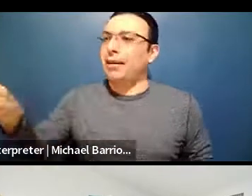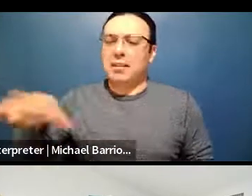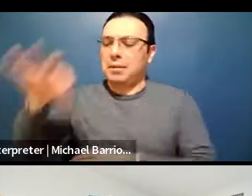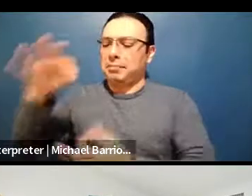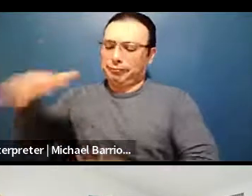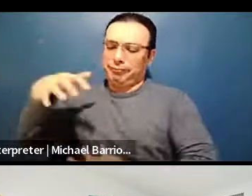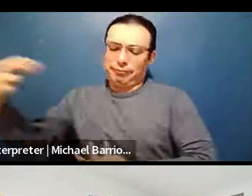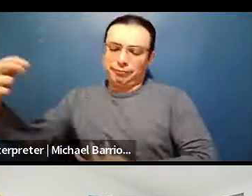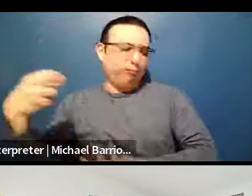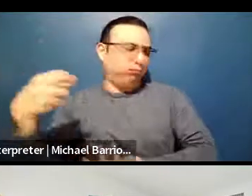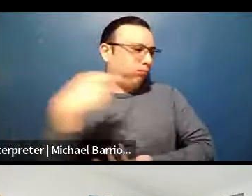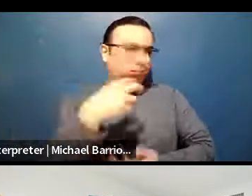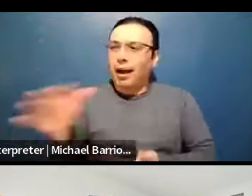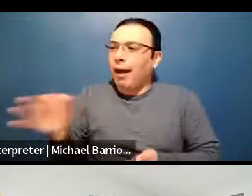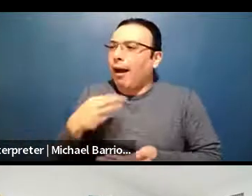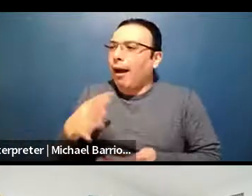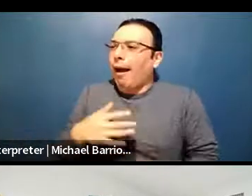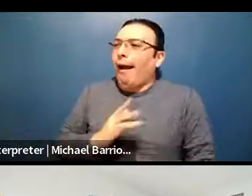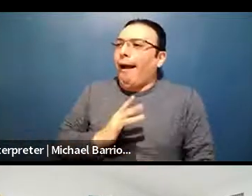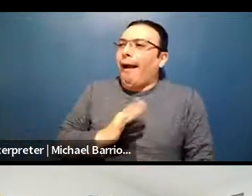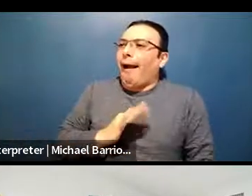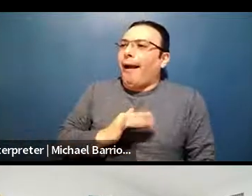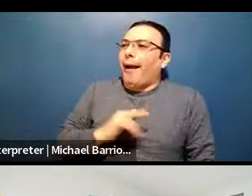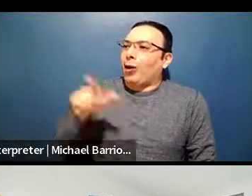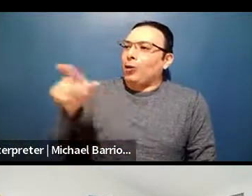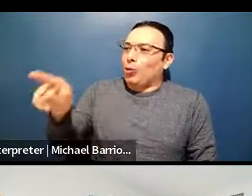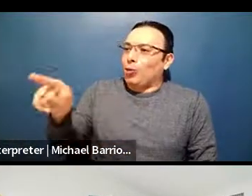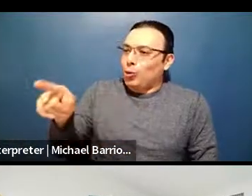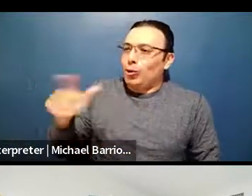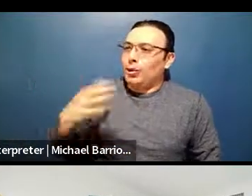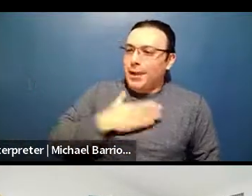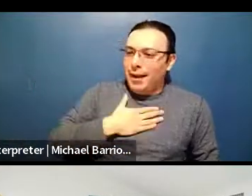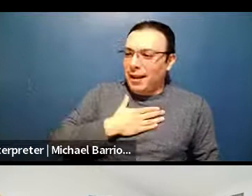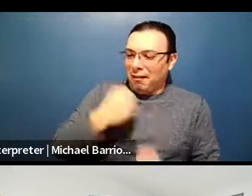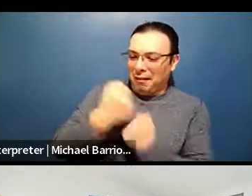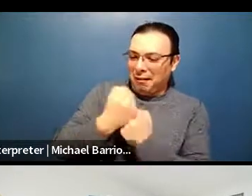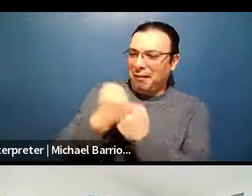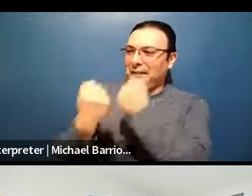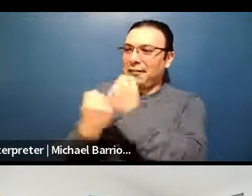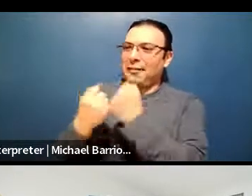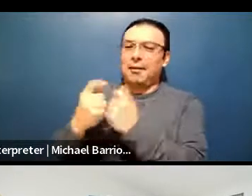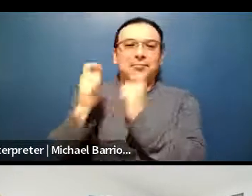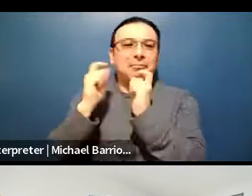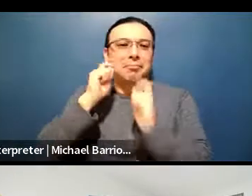special kind of like other world making in disability community.